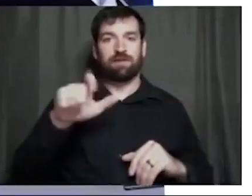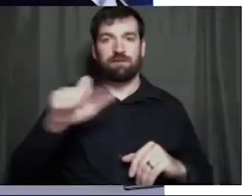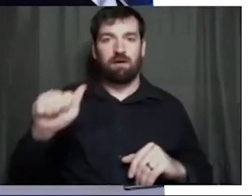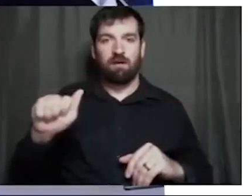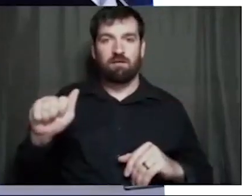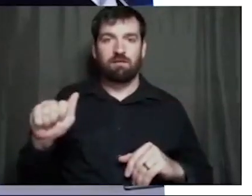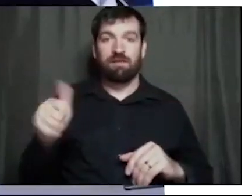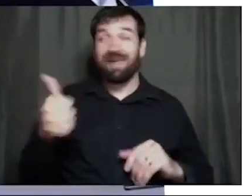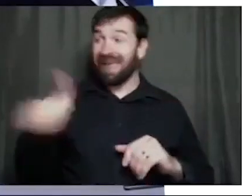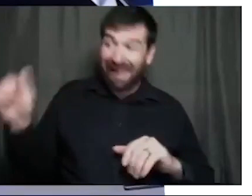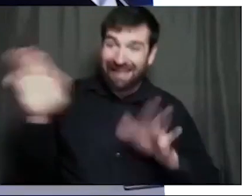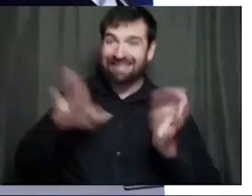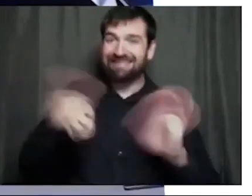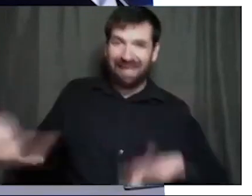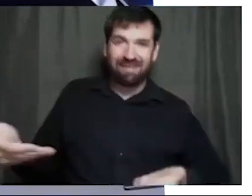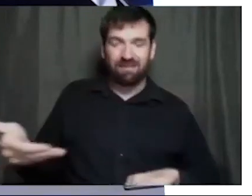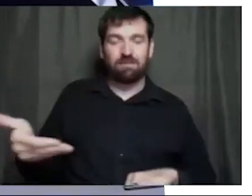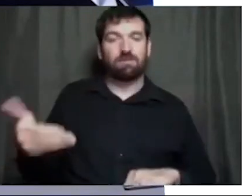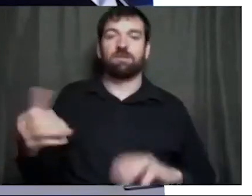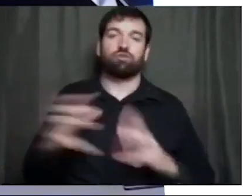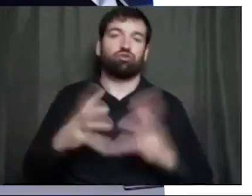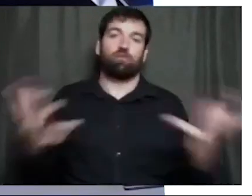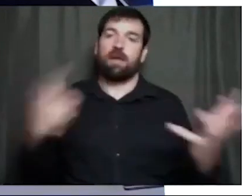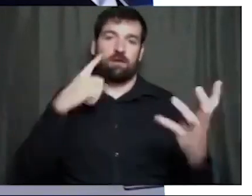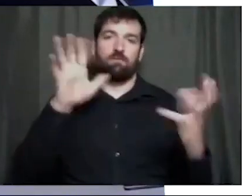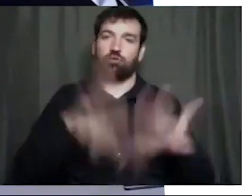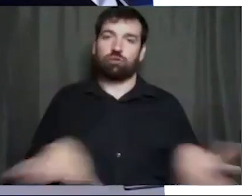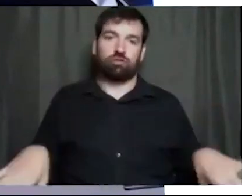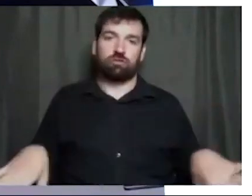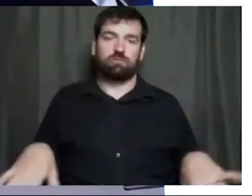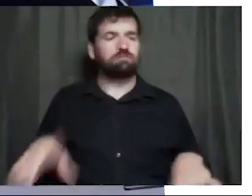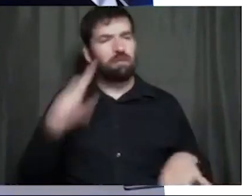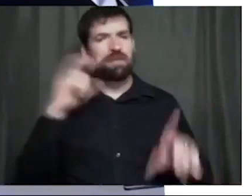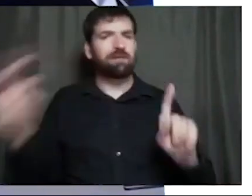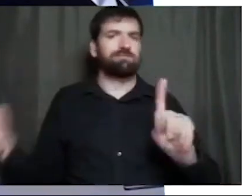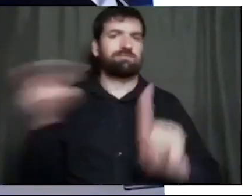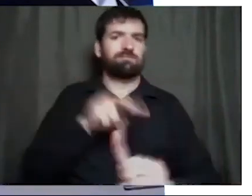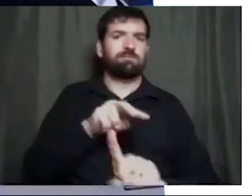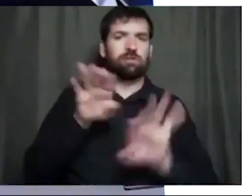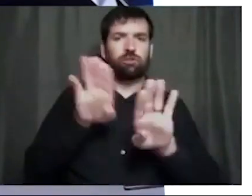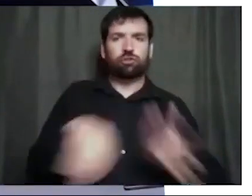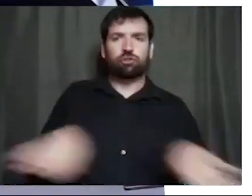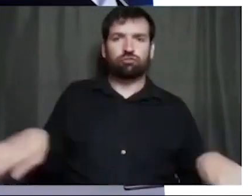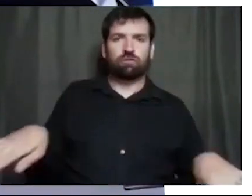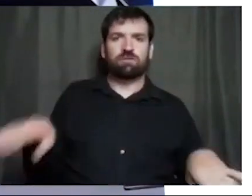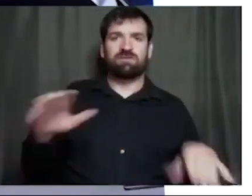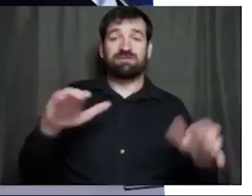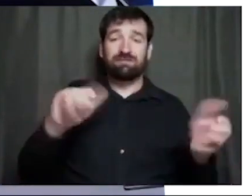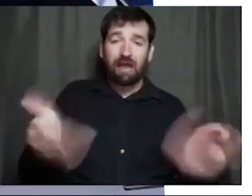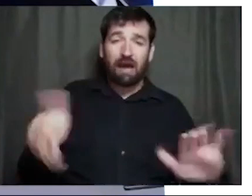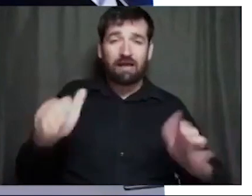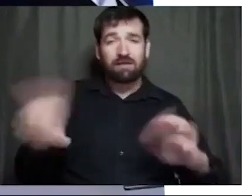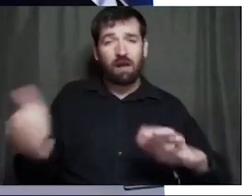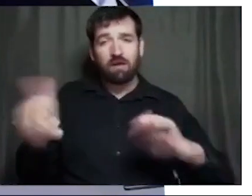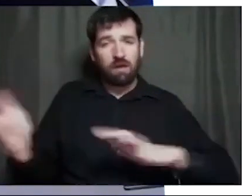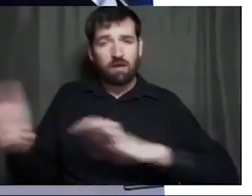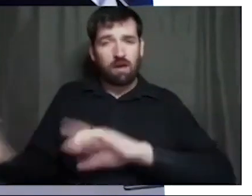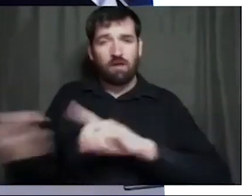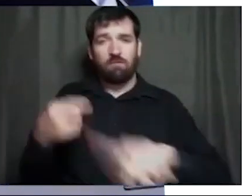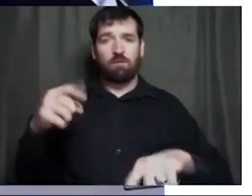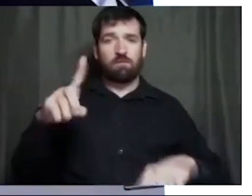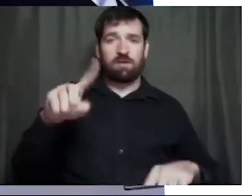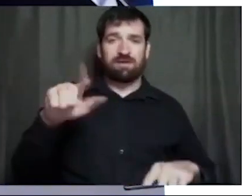a perfect way of putting it, because it is. But I think there is a perception that children are dying now because of Delta than they were